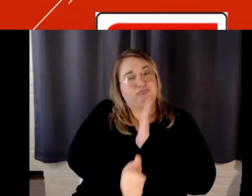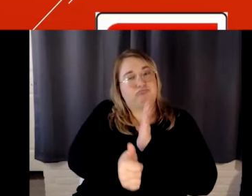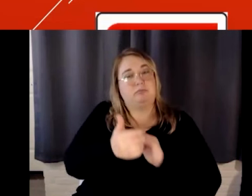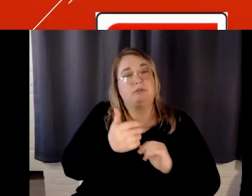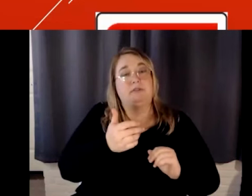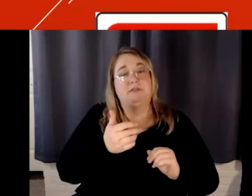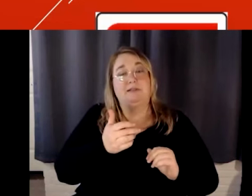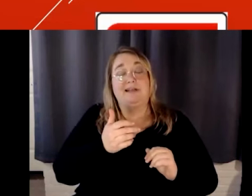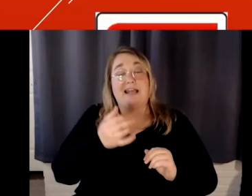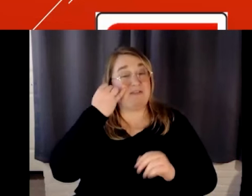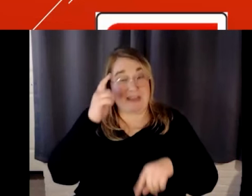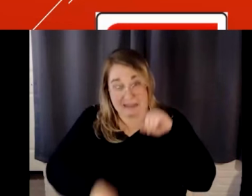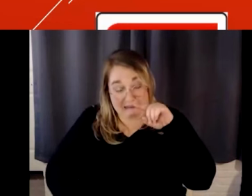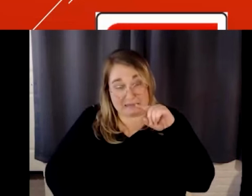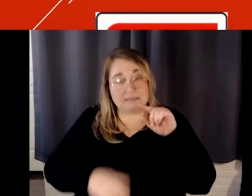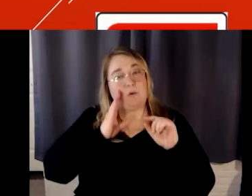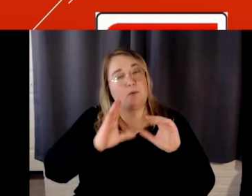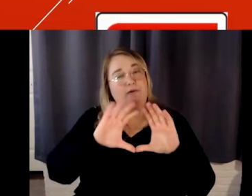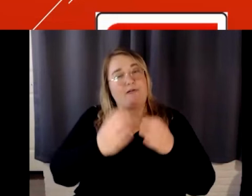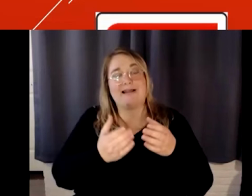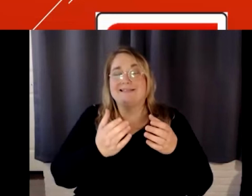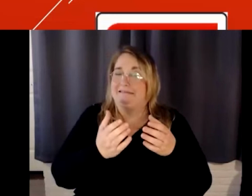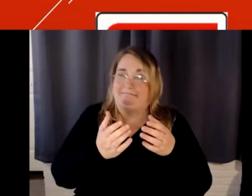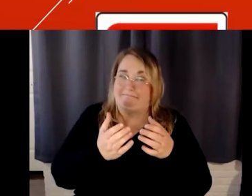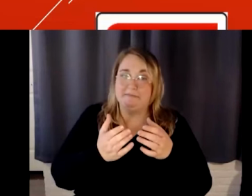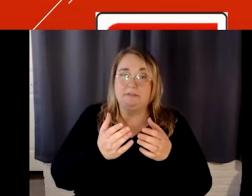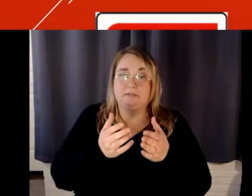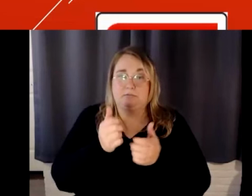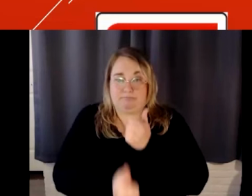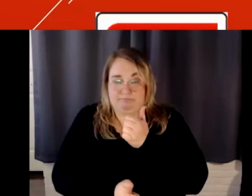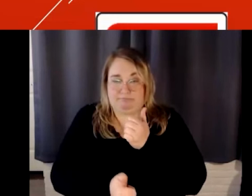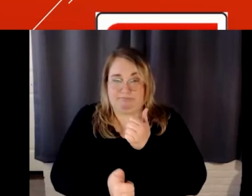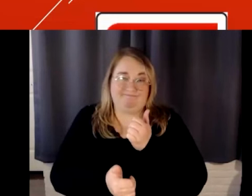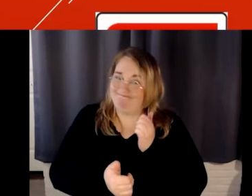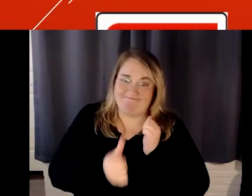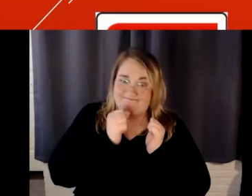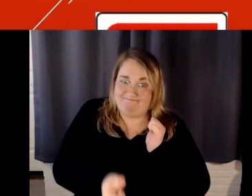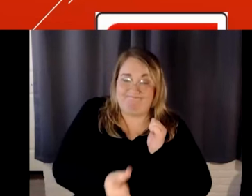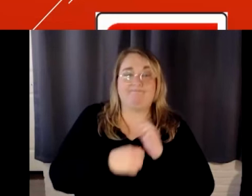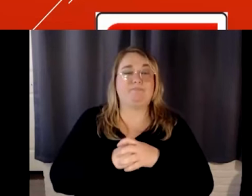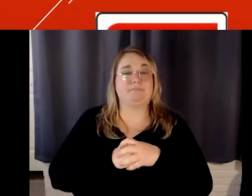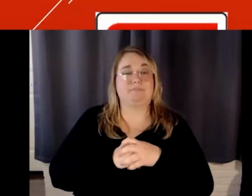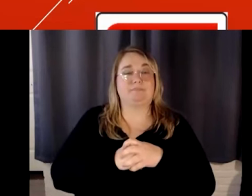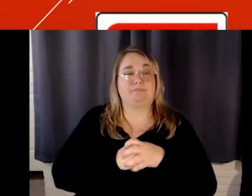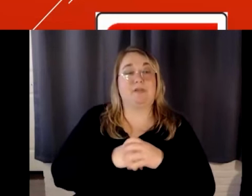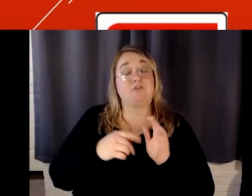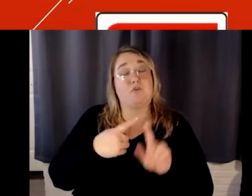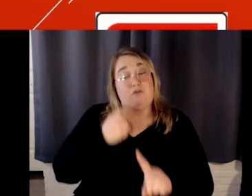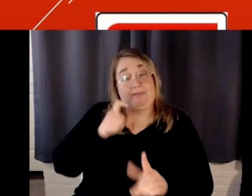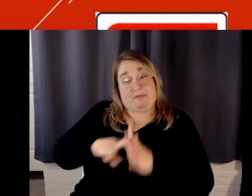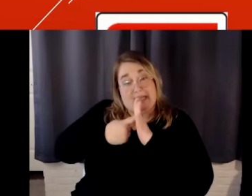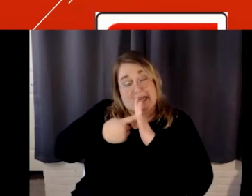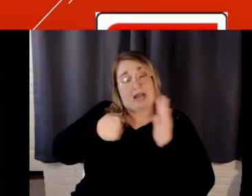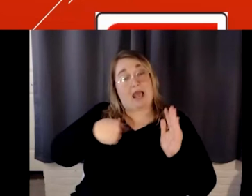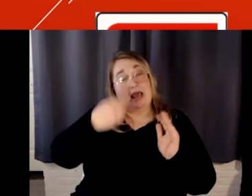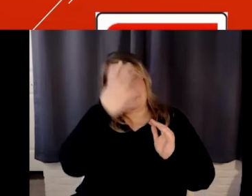So I show them that from the very beginning. Here's where you're going to go. And here's why. These are